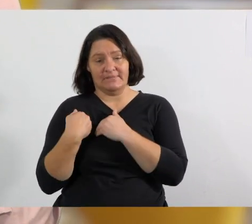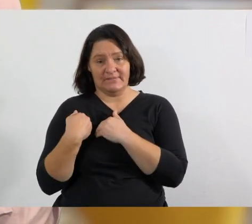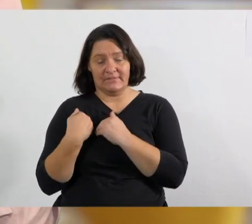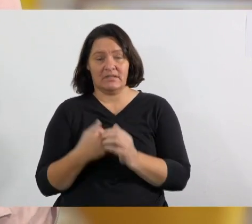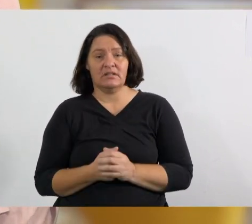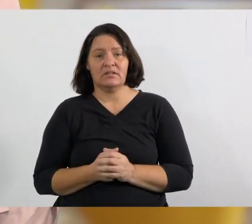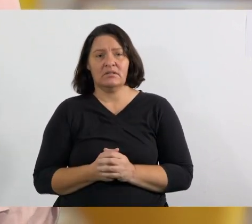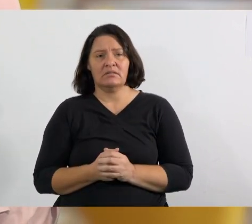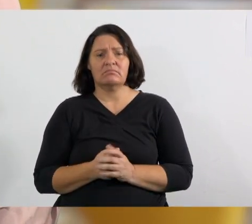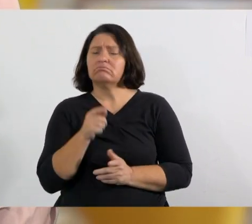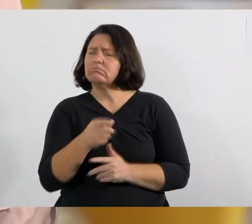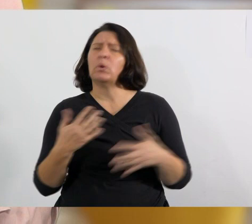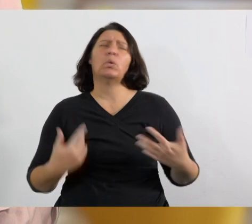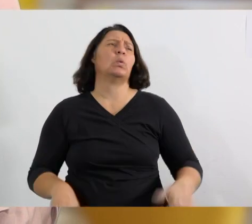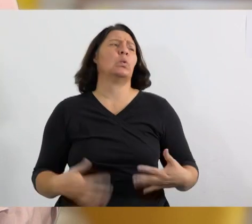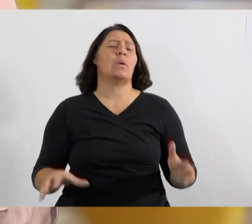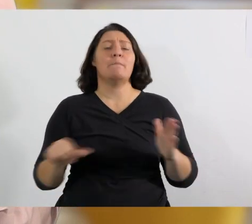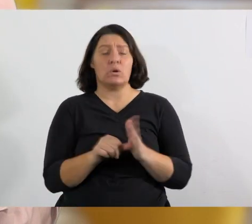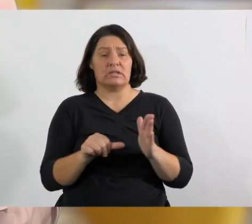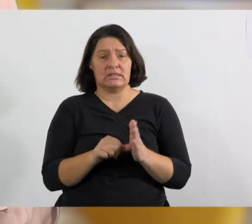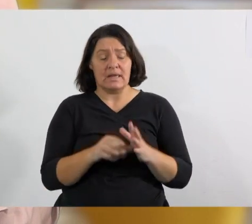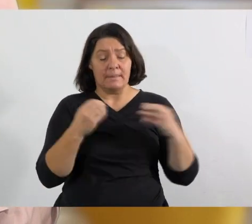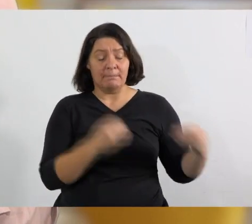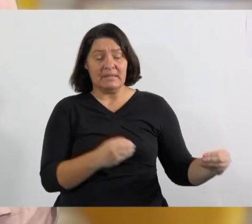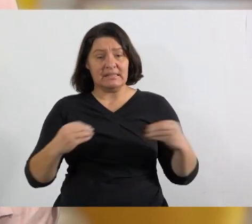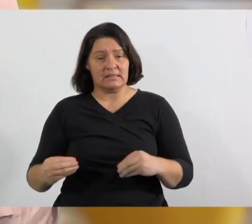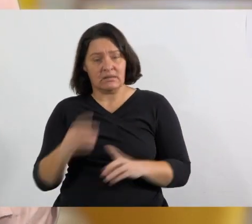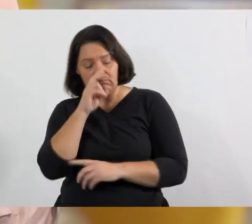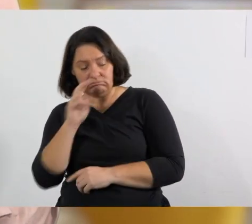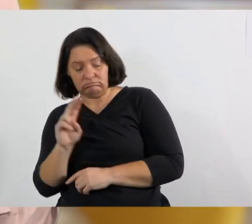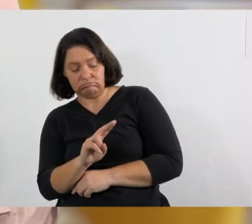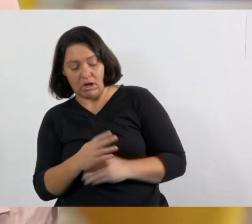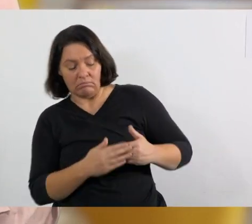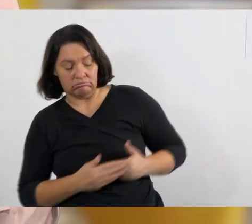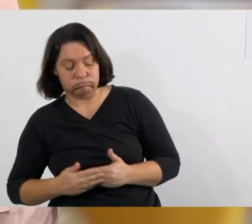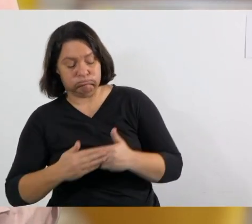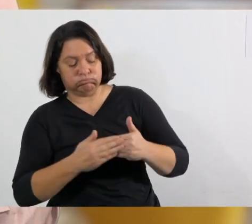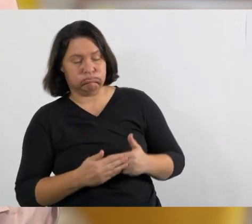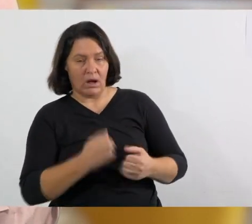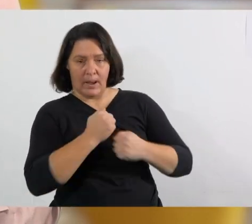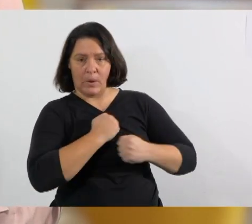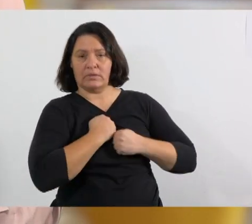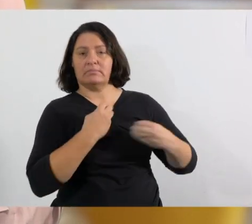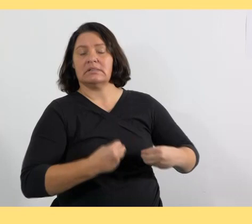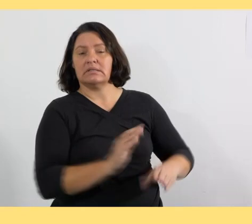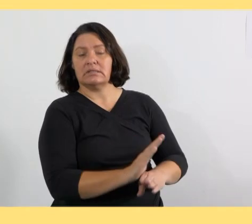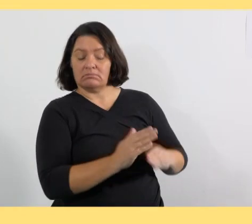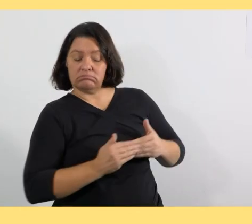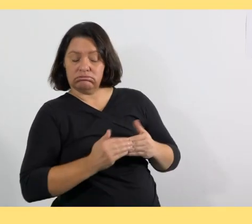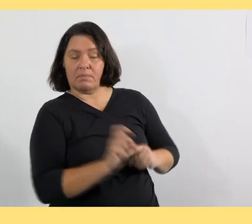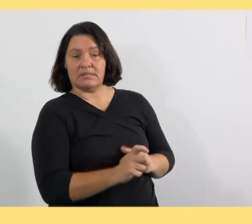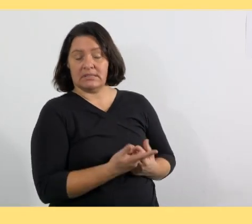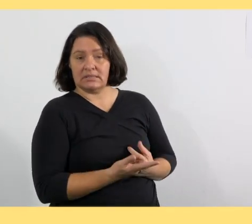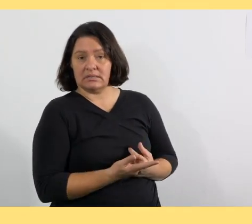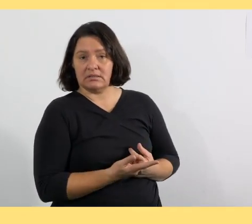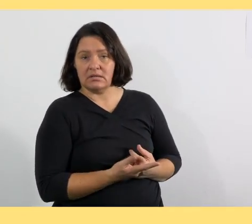to look after what belongs to us as a business. And one of the important assets that a business owns is